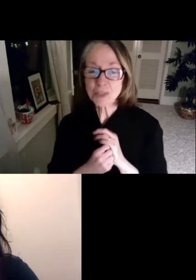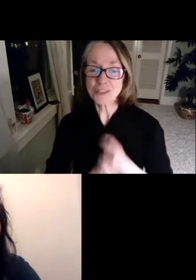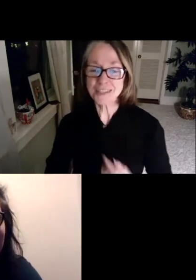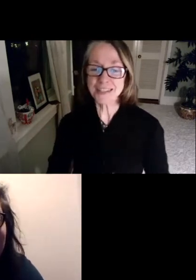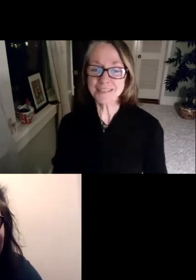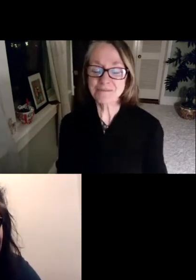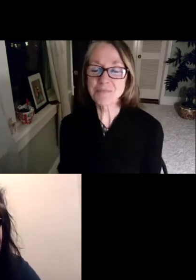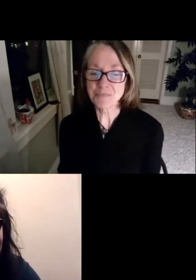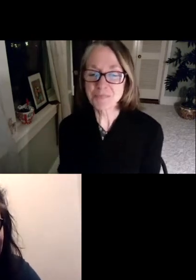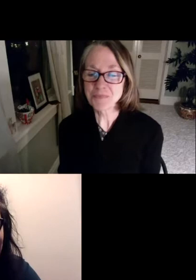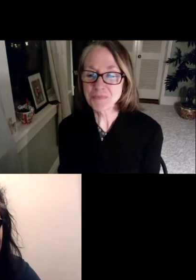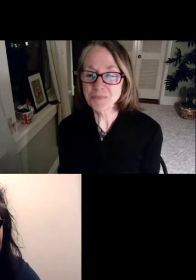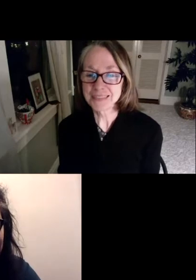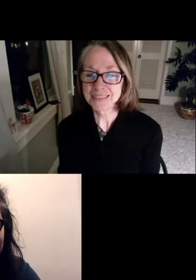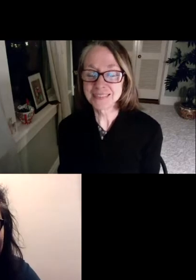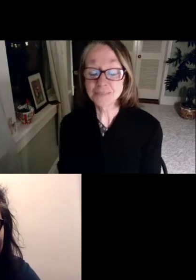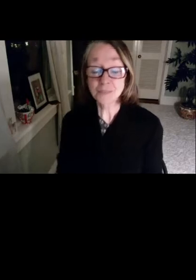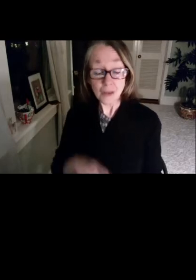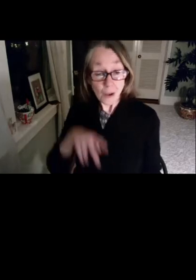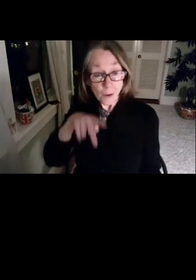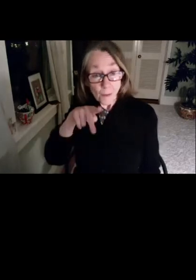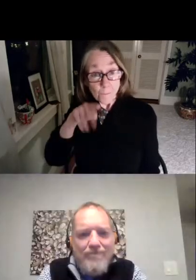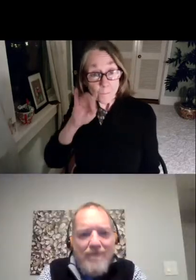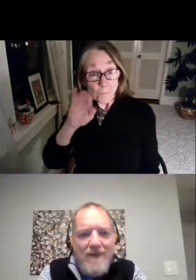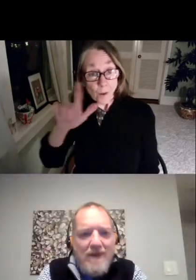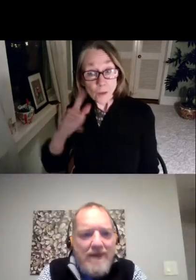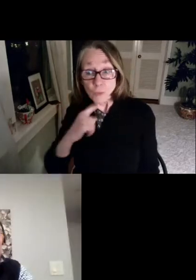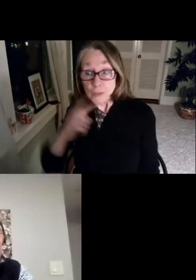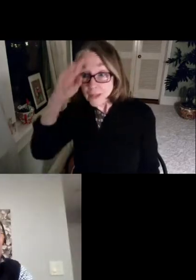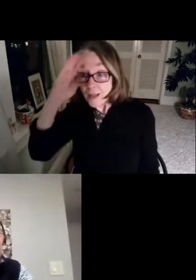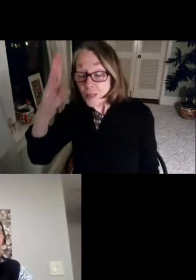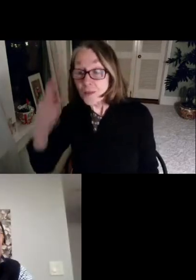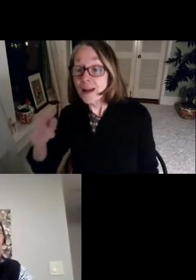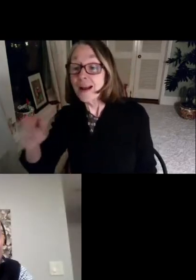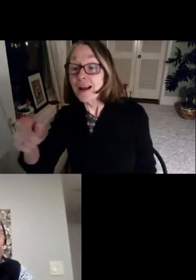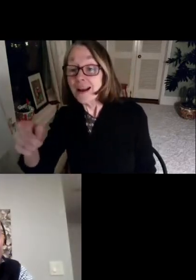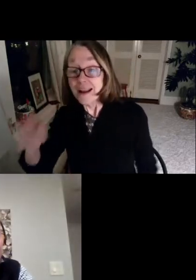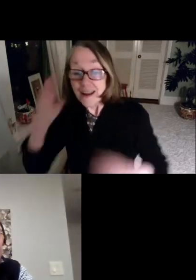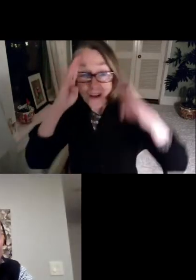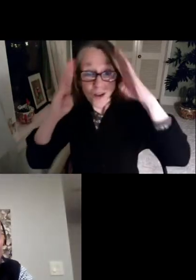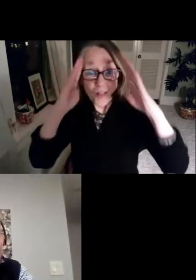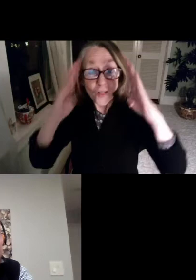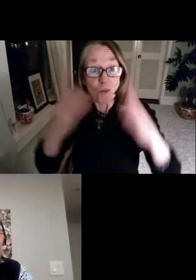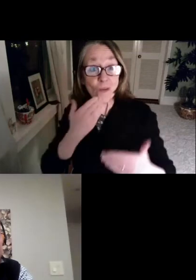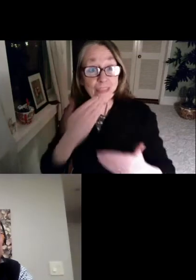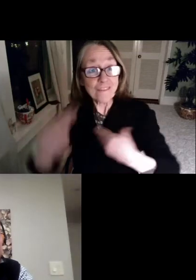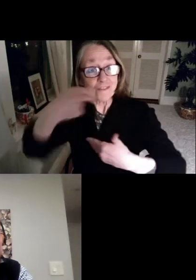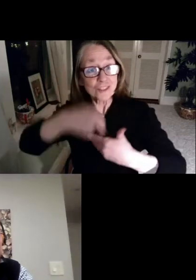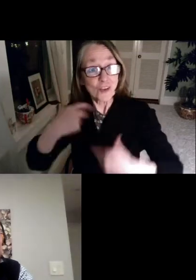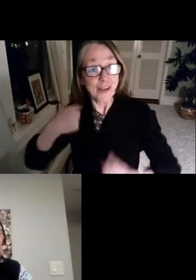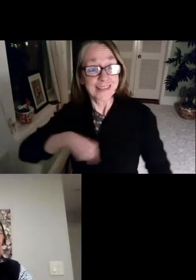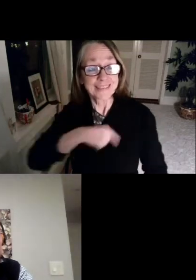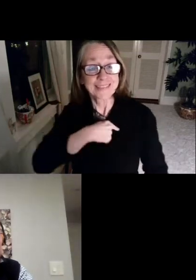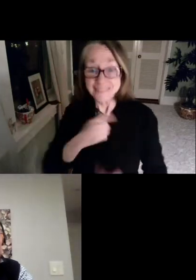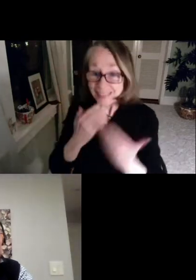Glad to be here tonight. And Paul, do you want to say a quick hello? Good evening, everybody. Thank you for joining us.